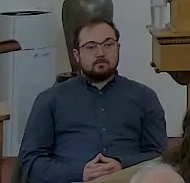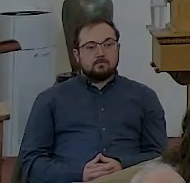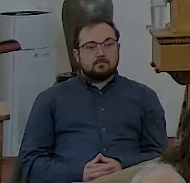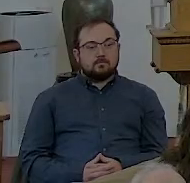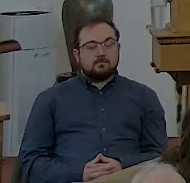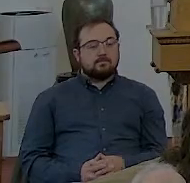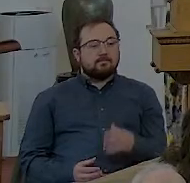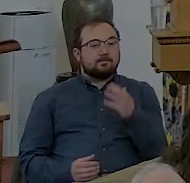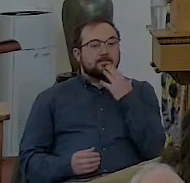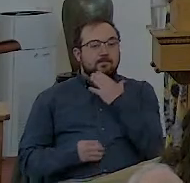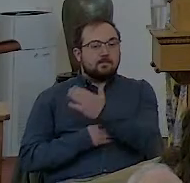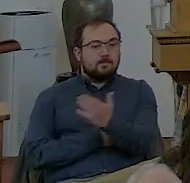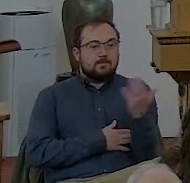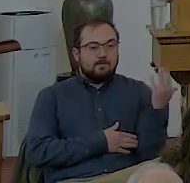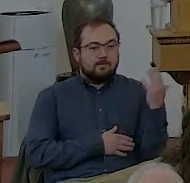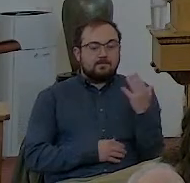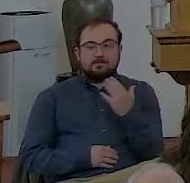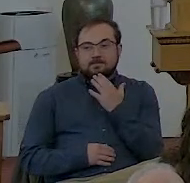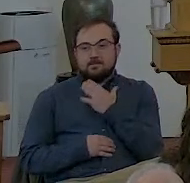Good morning.